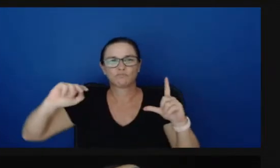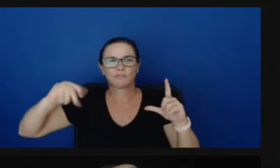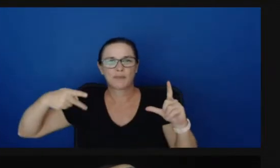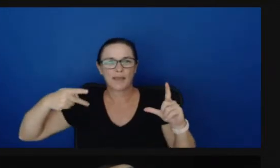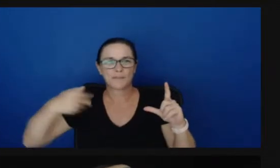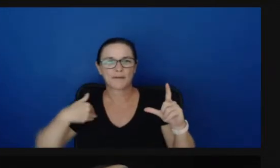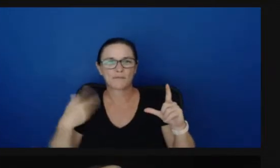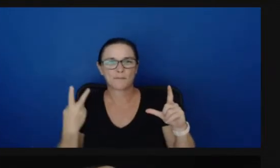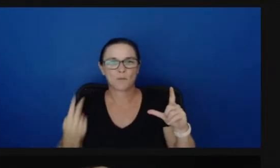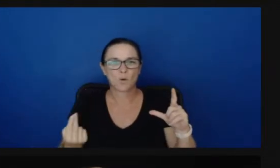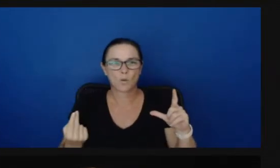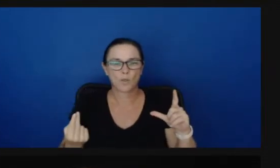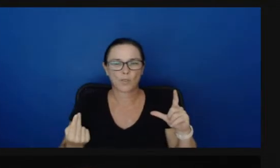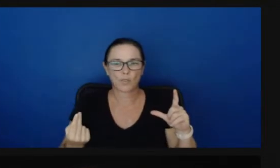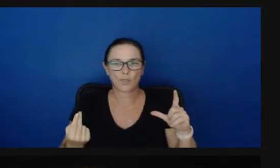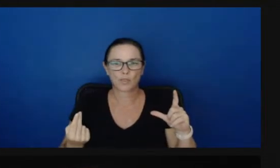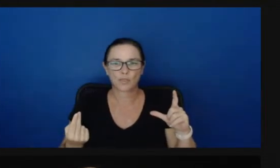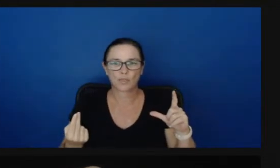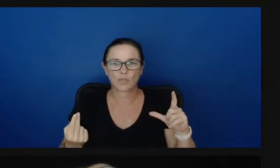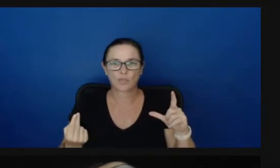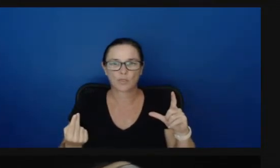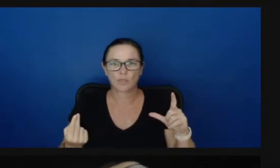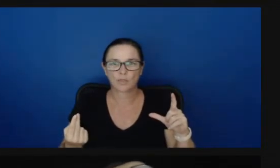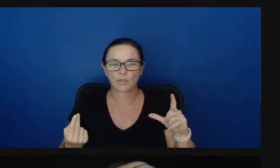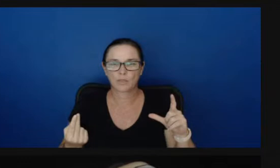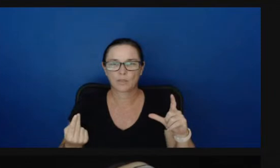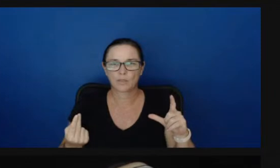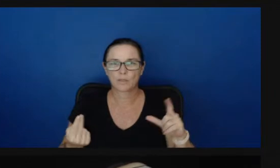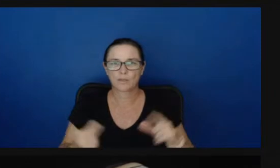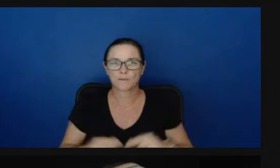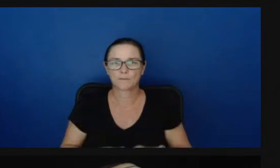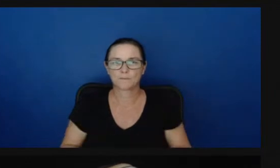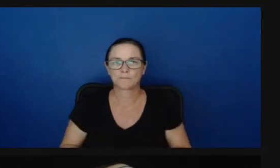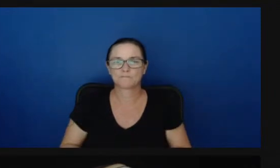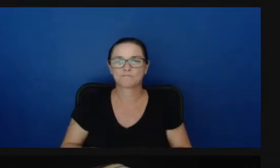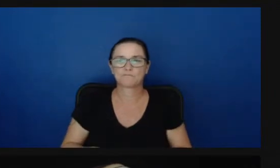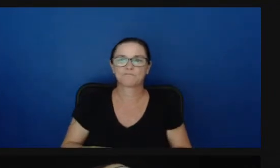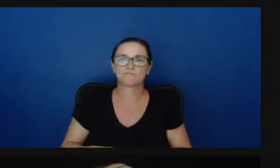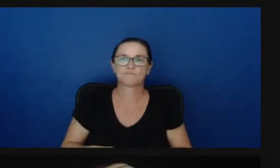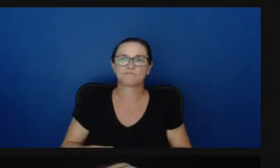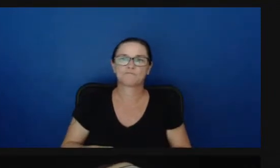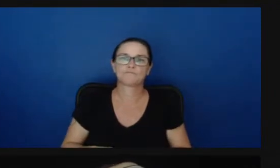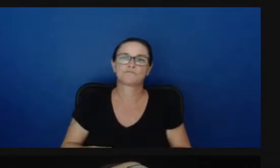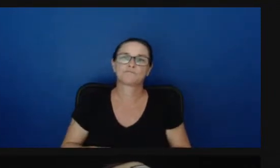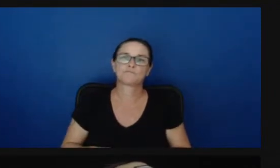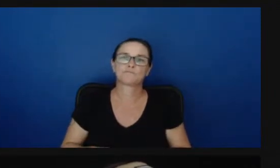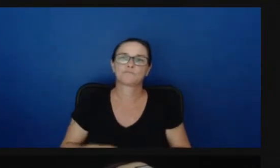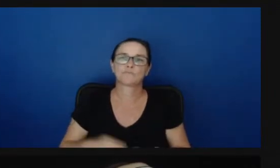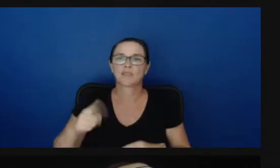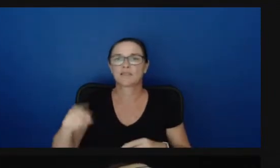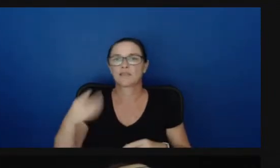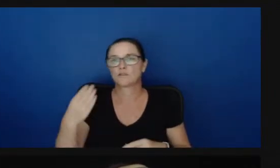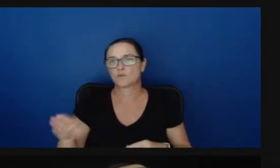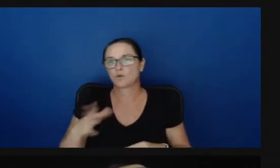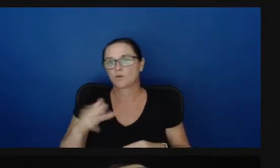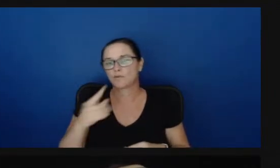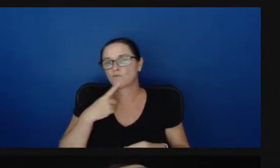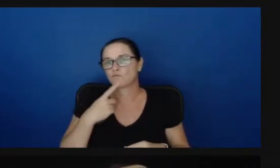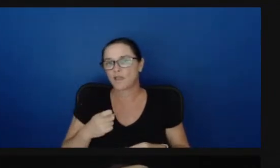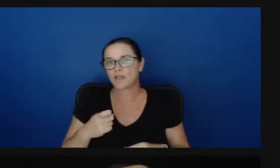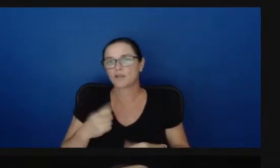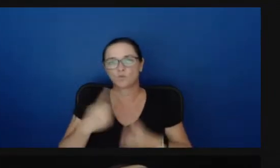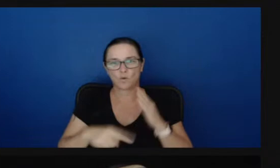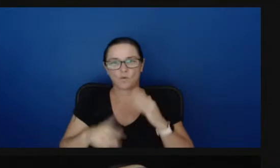Let me see which one it is. It's this one right here. So these blue ones and these red ones, I think, is what we're talking about.